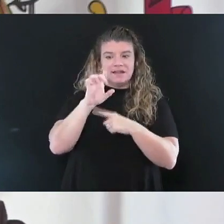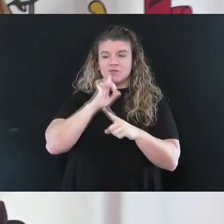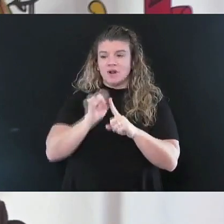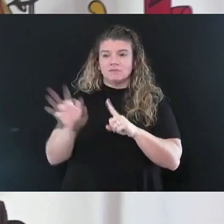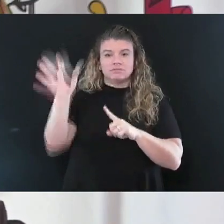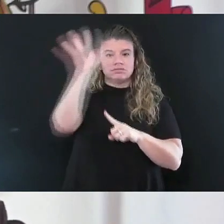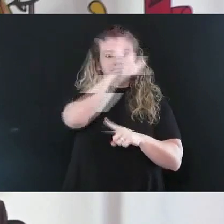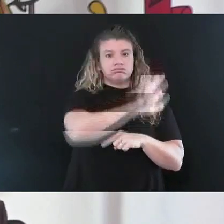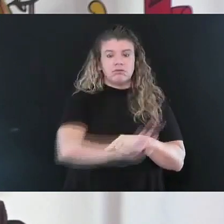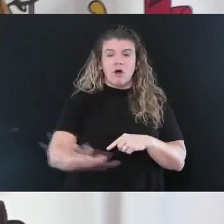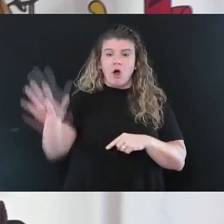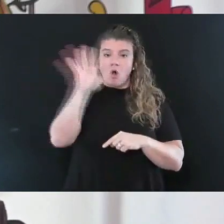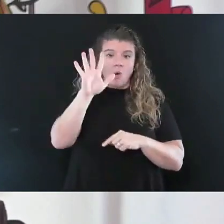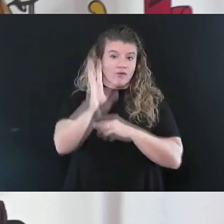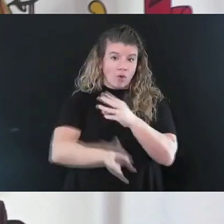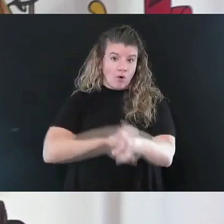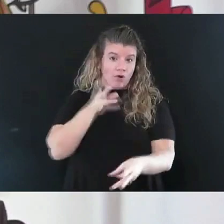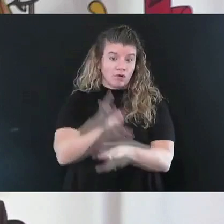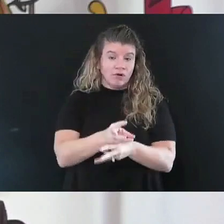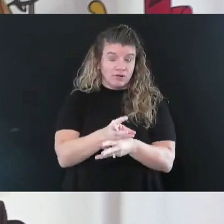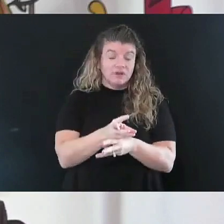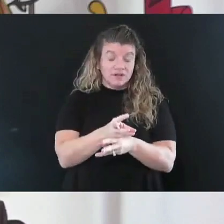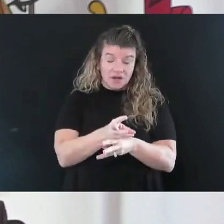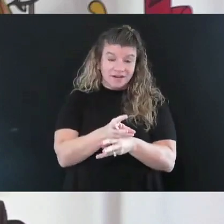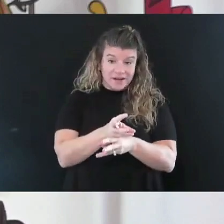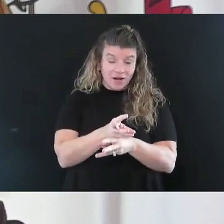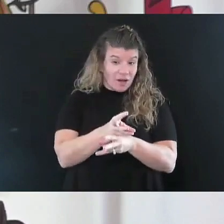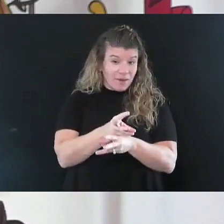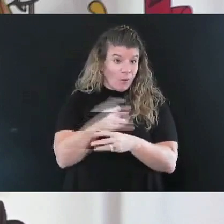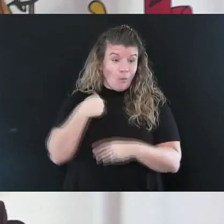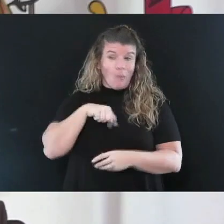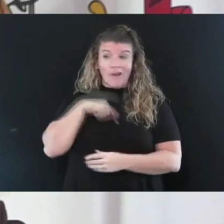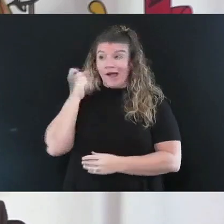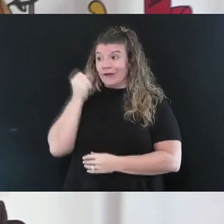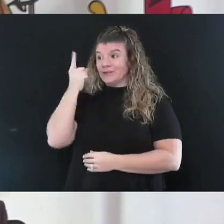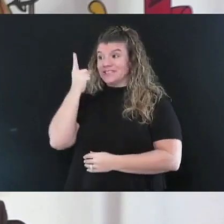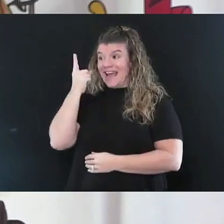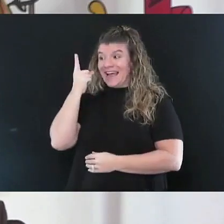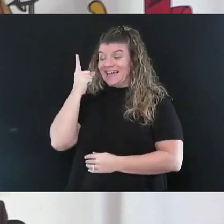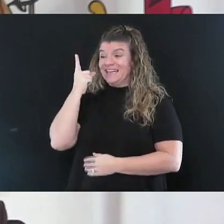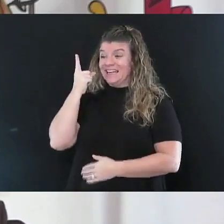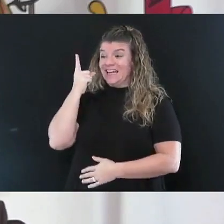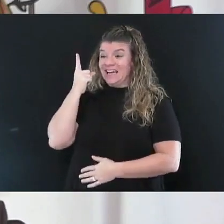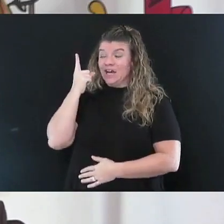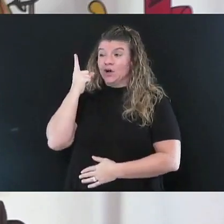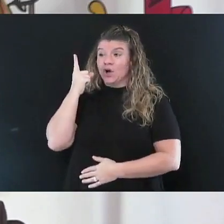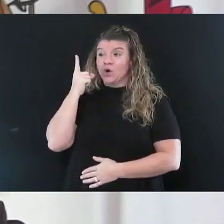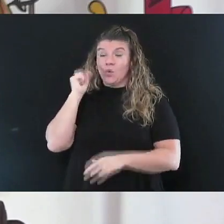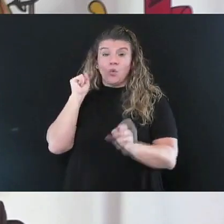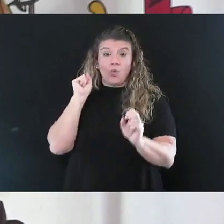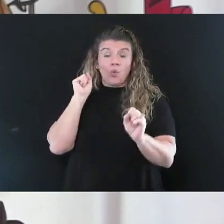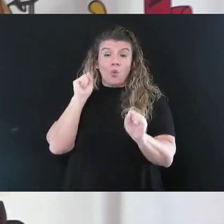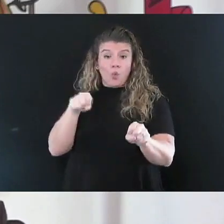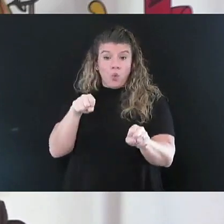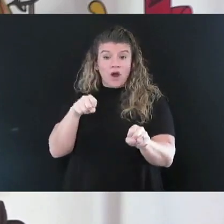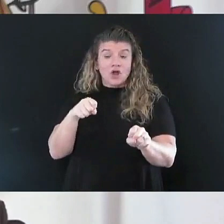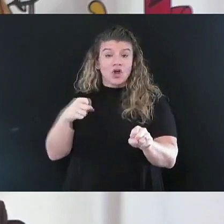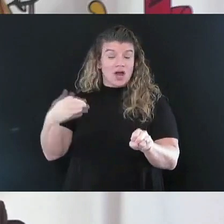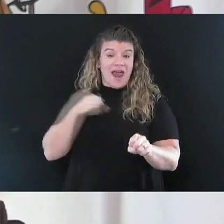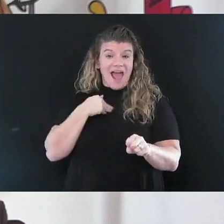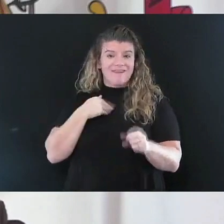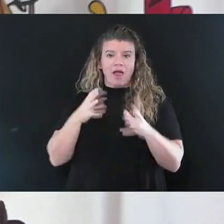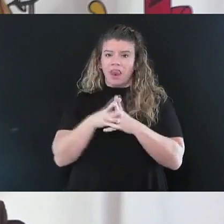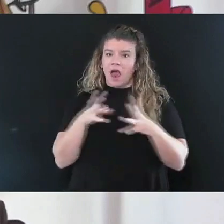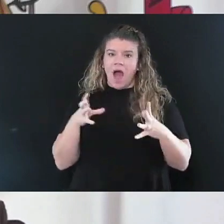all of us. Without any question, we could have a great deal of animosity towards China